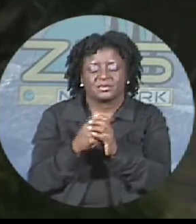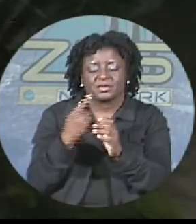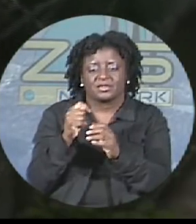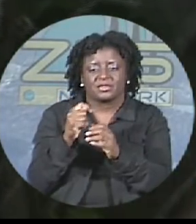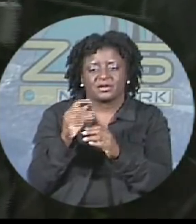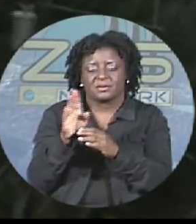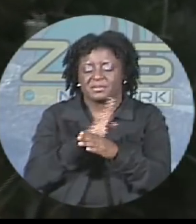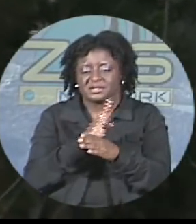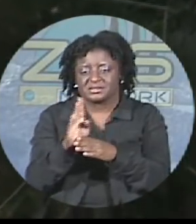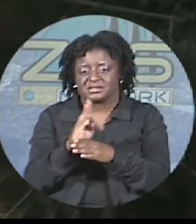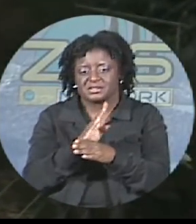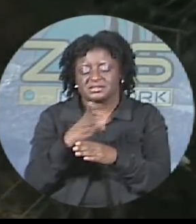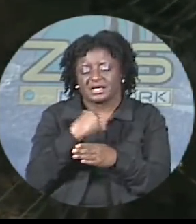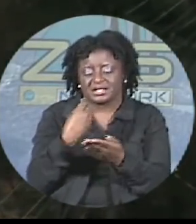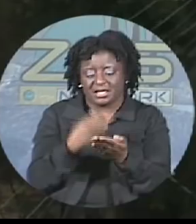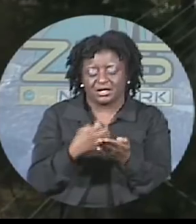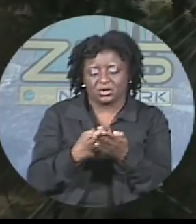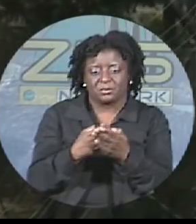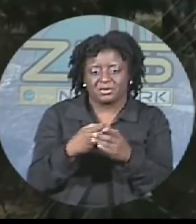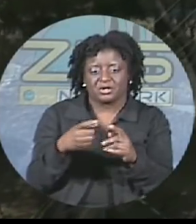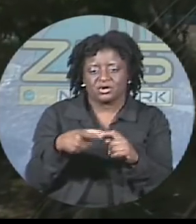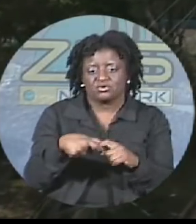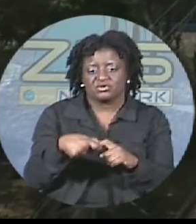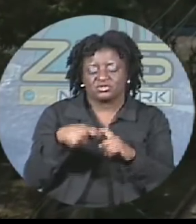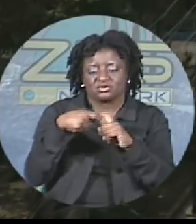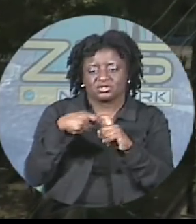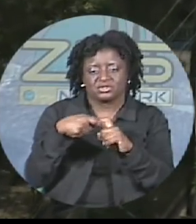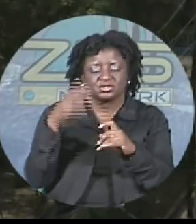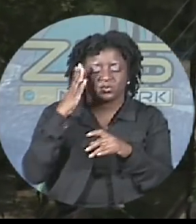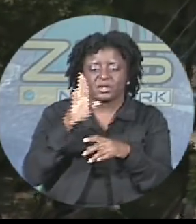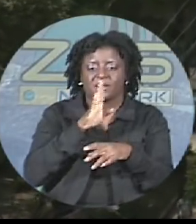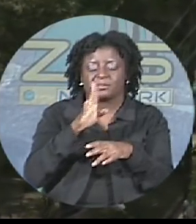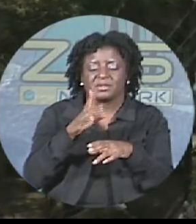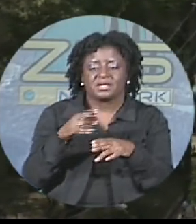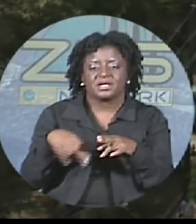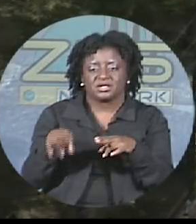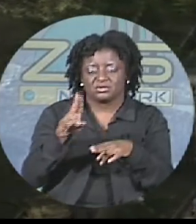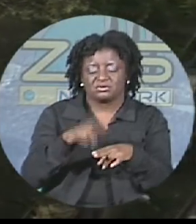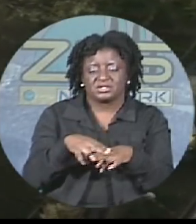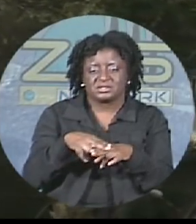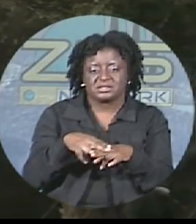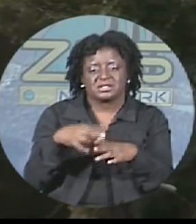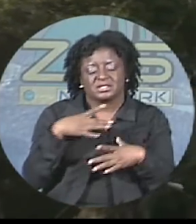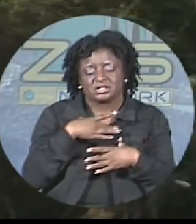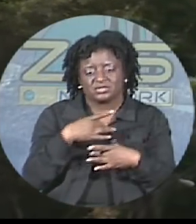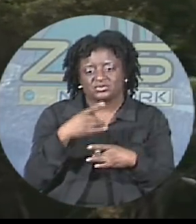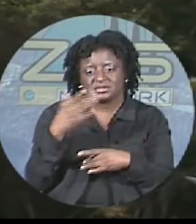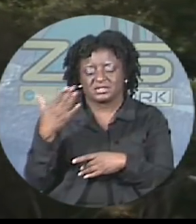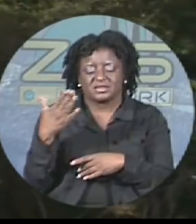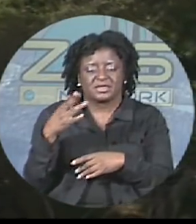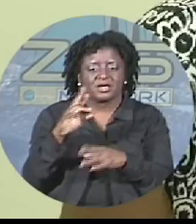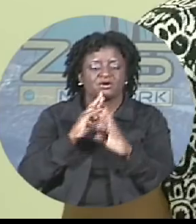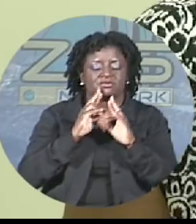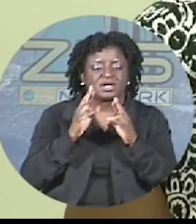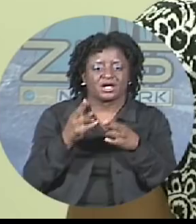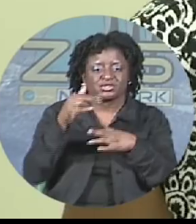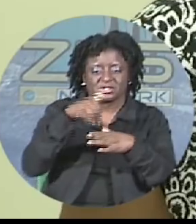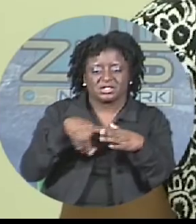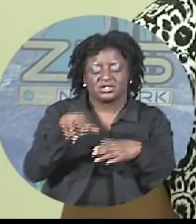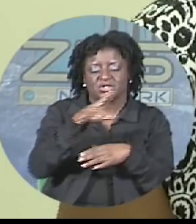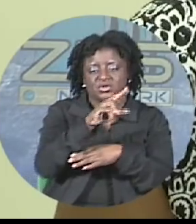restrictions between the U.S. and Cuba will also be tightened. It's quite interesting, the reaction within the